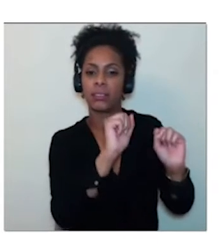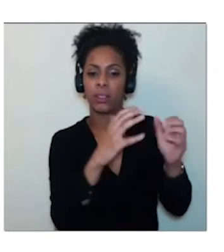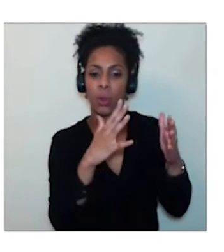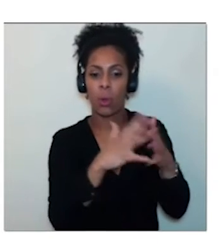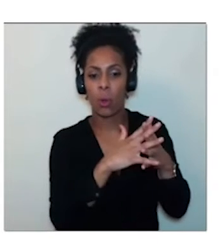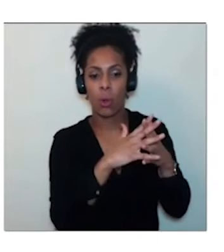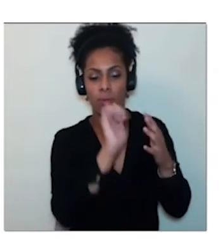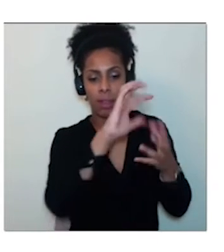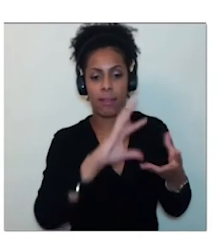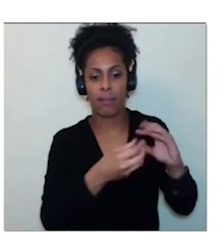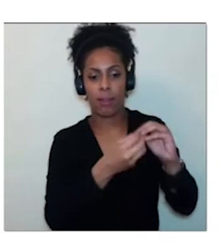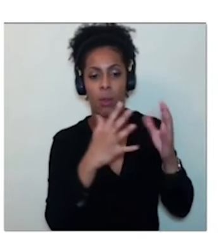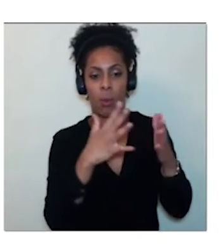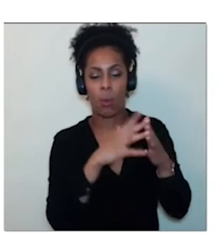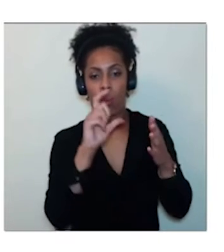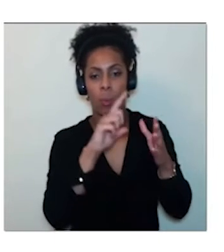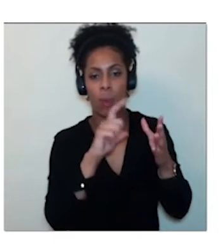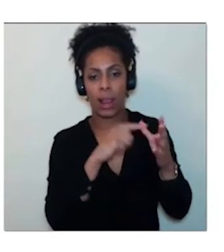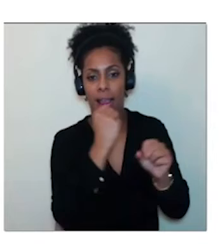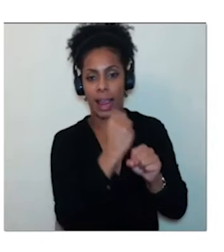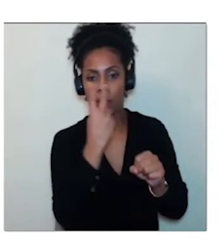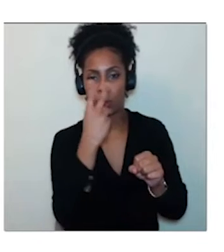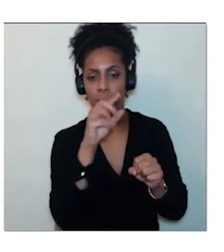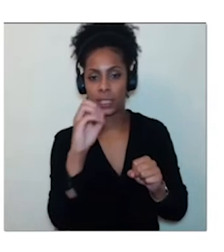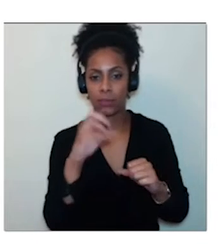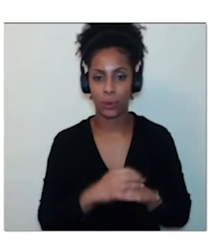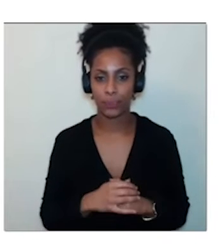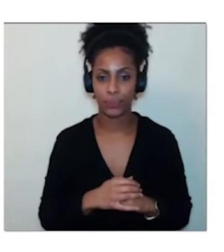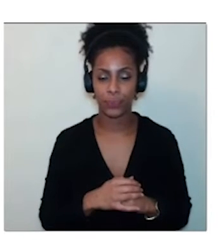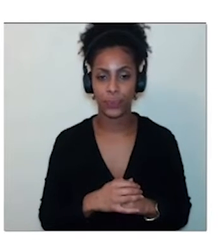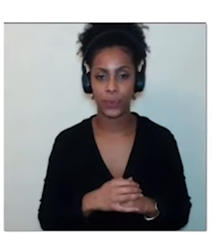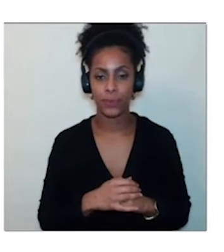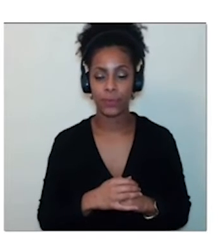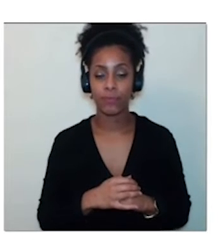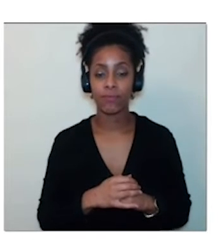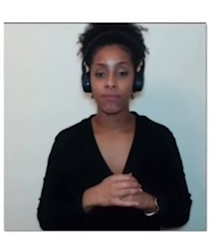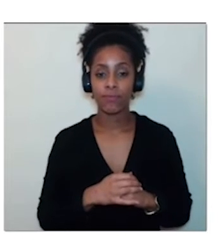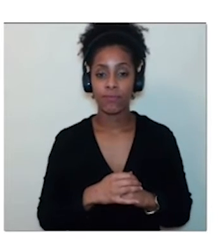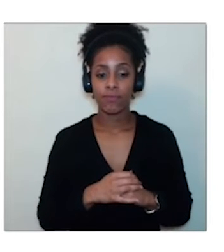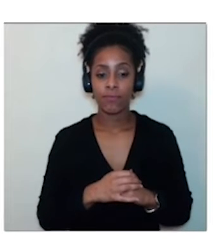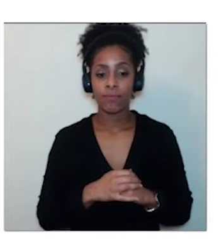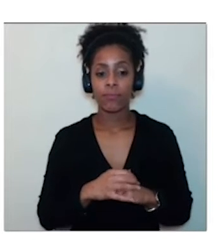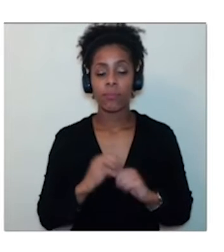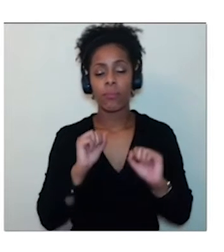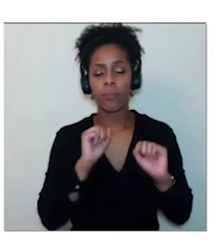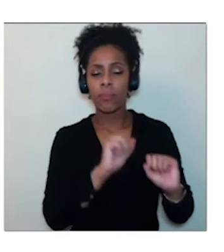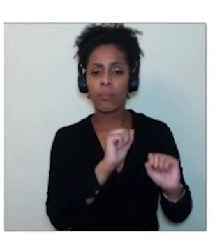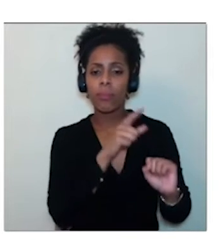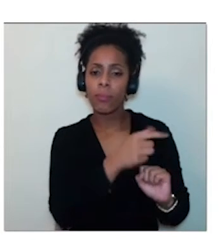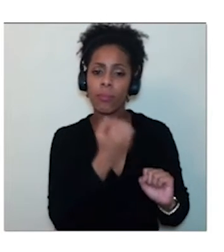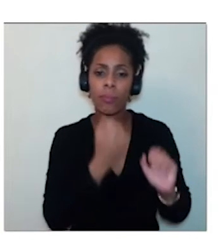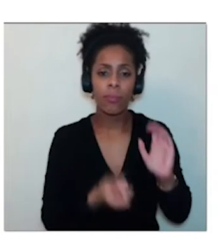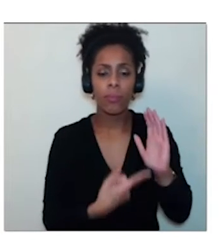PDF UA includes several features in support of accessibility, the core of which is the ability to determine the logical order